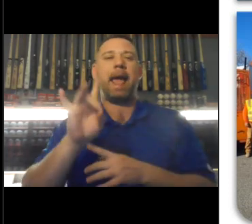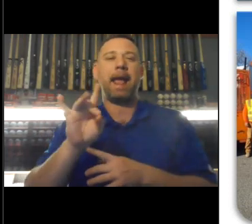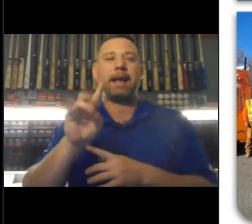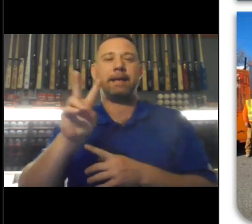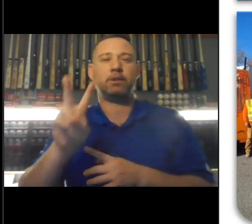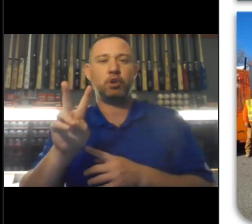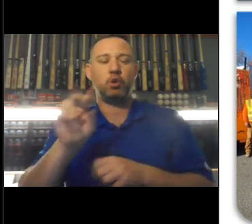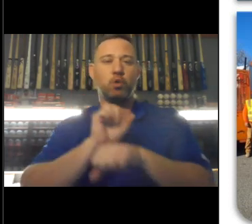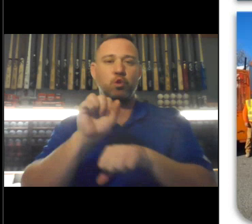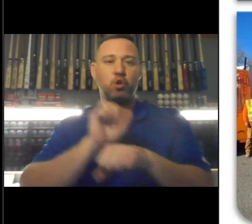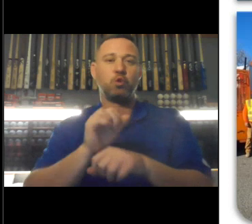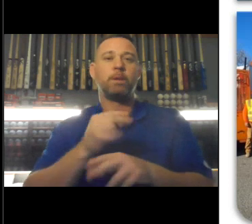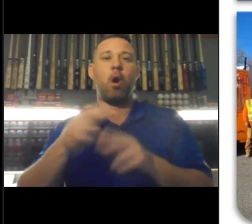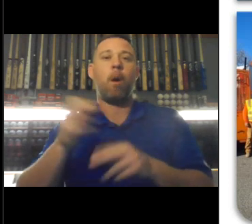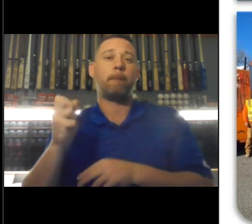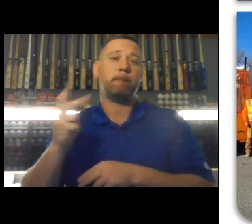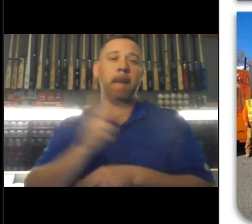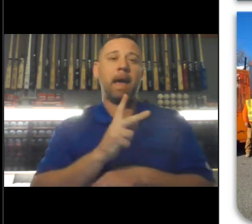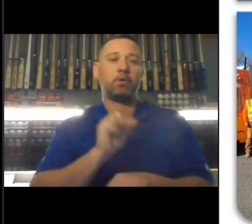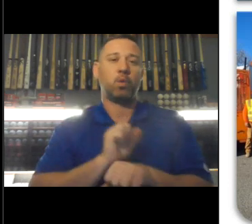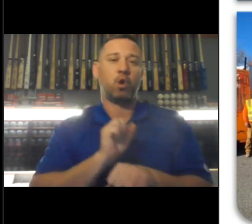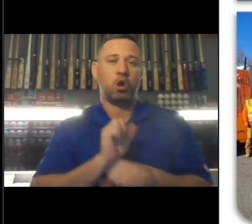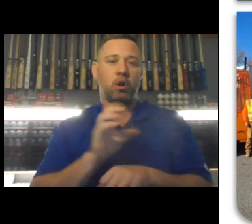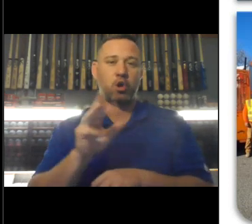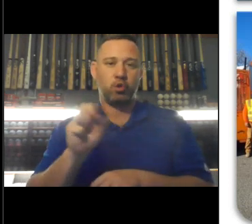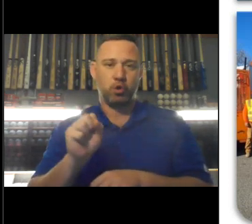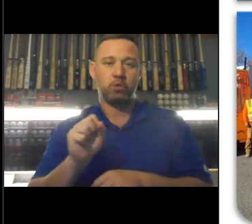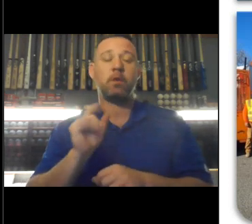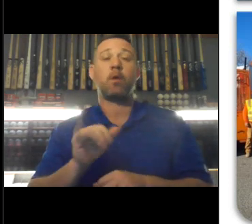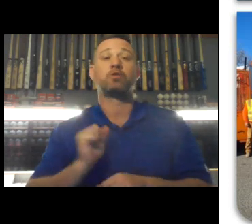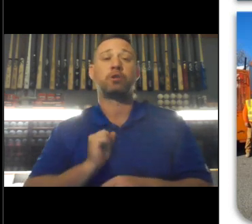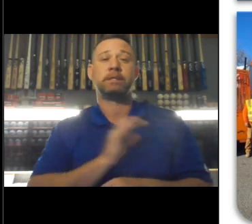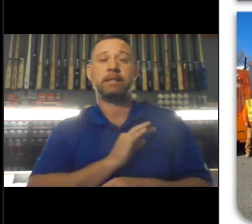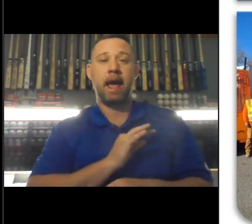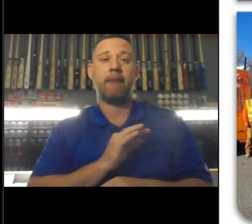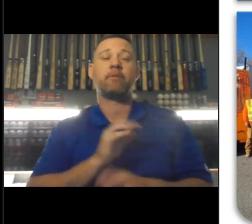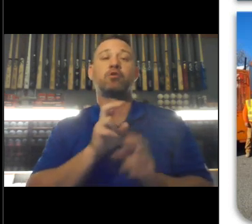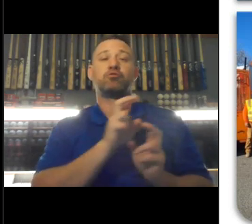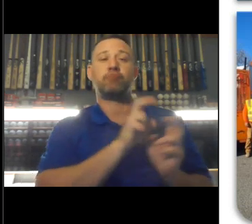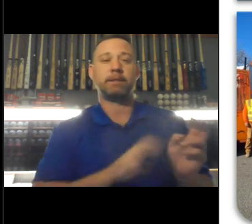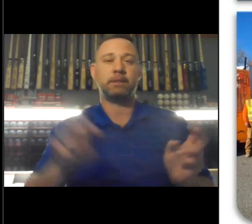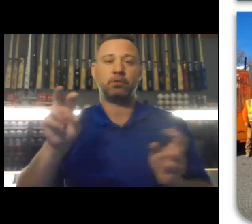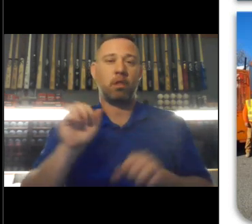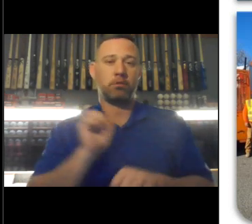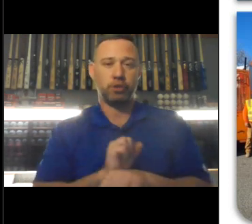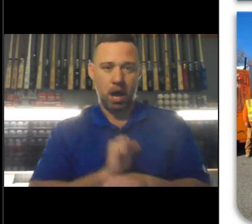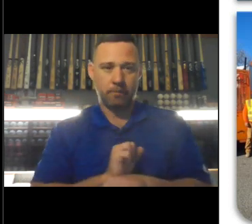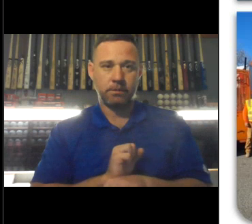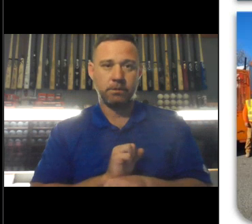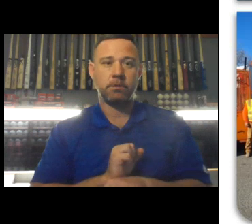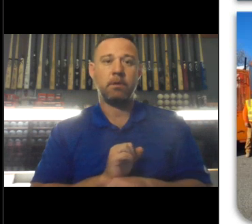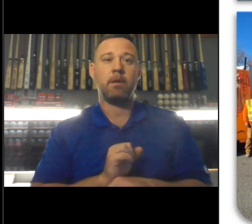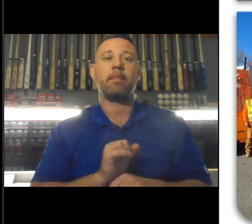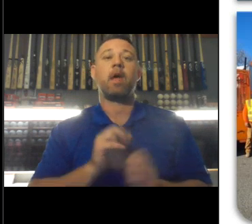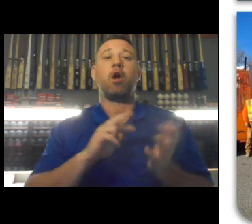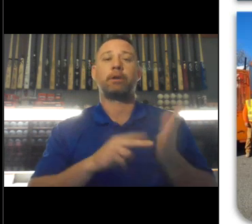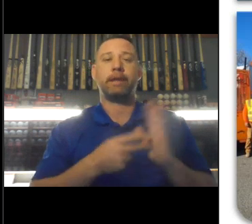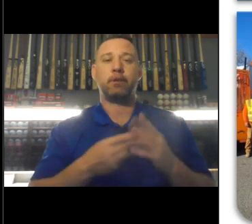to work crews. And these are staffed by, these are transitional jobs that are really intended to